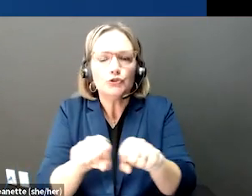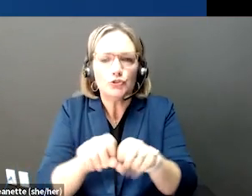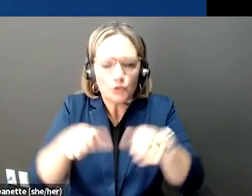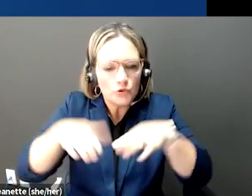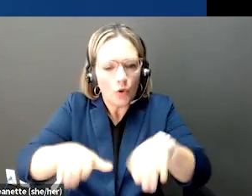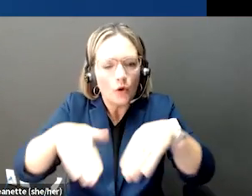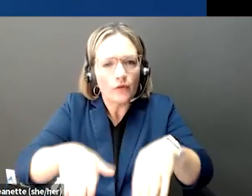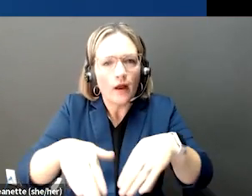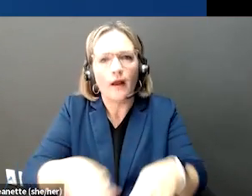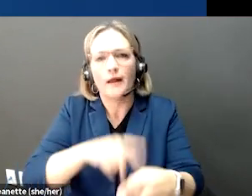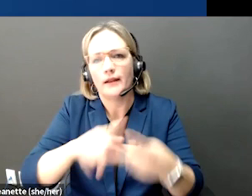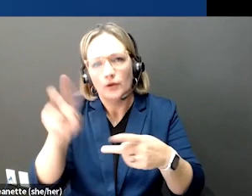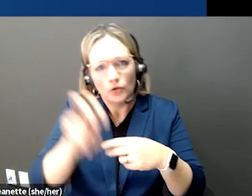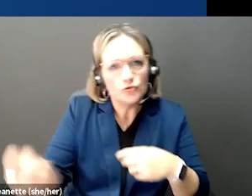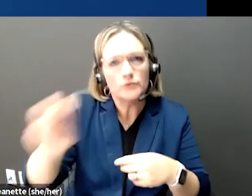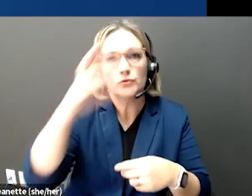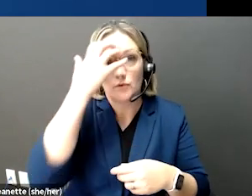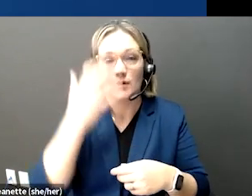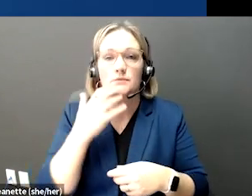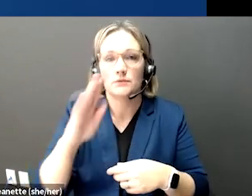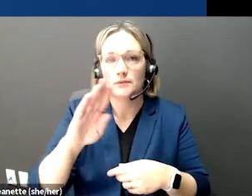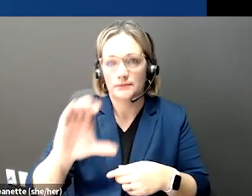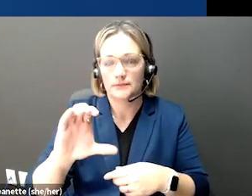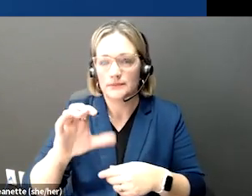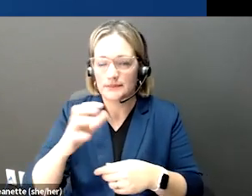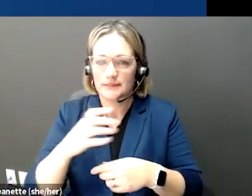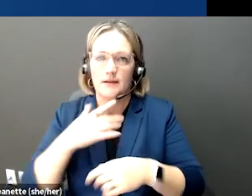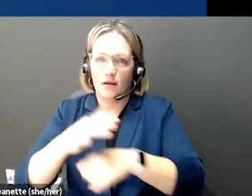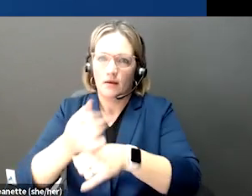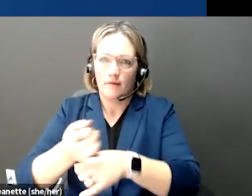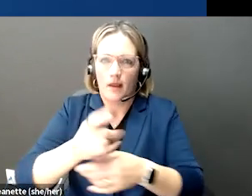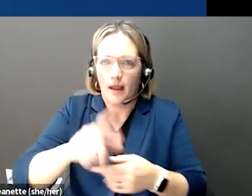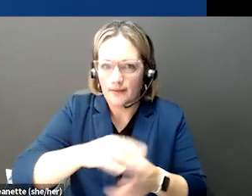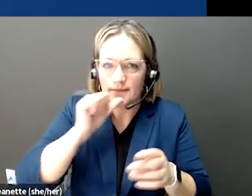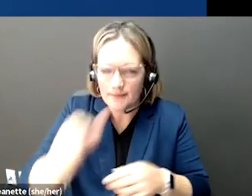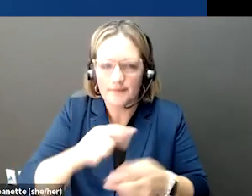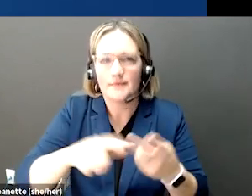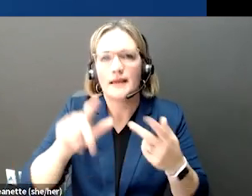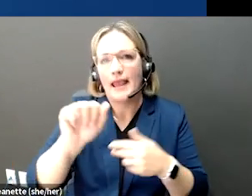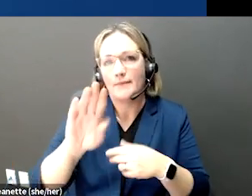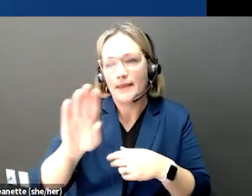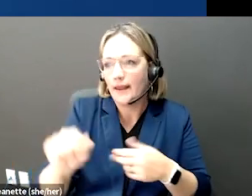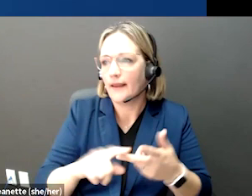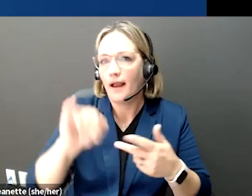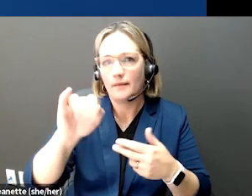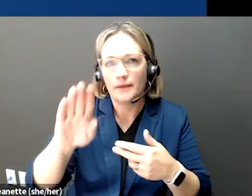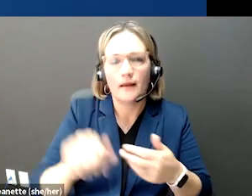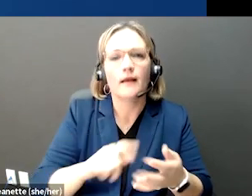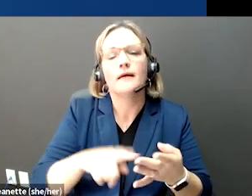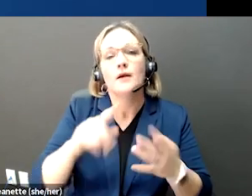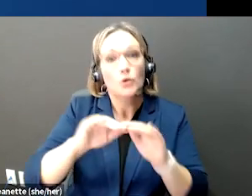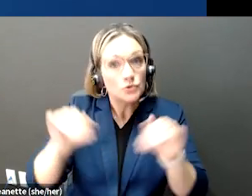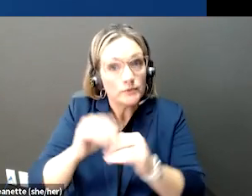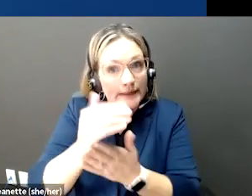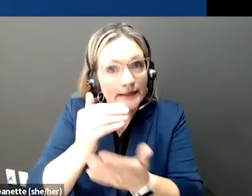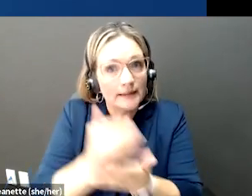to BC Children's Hospital on the mainland, behavior interventionist, ABA therapist, swimming lessons with an